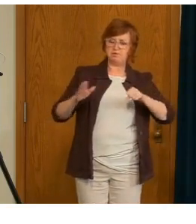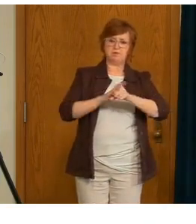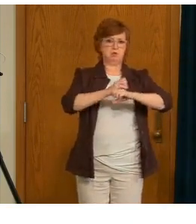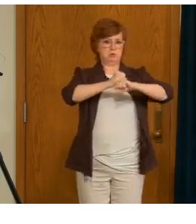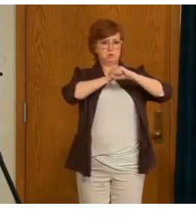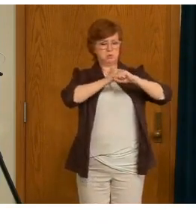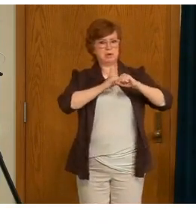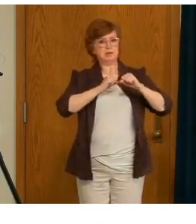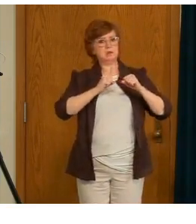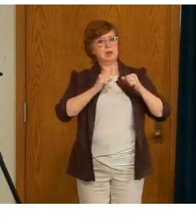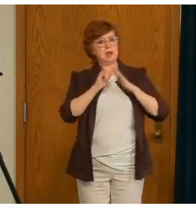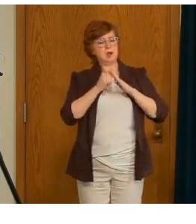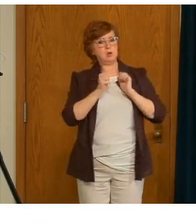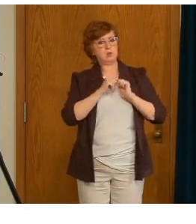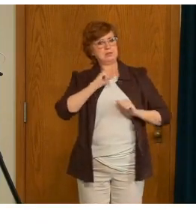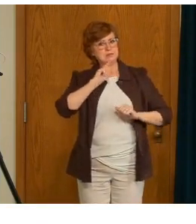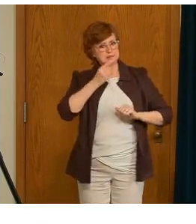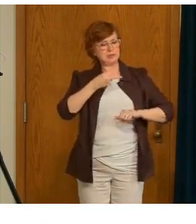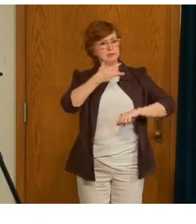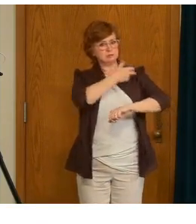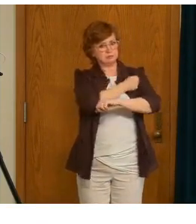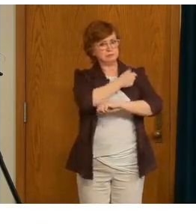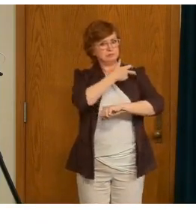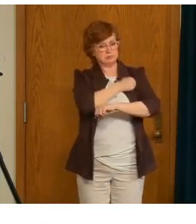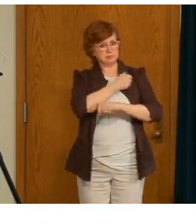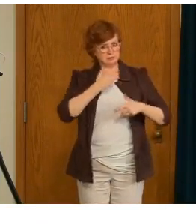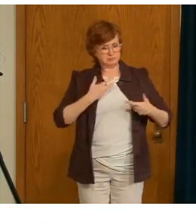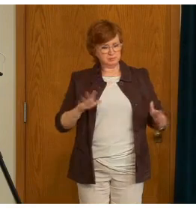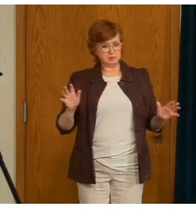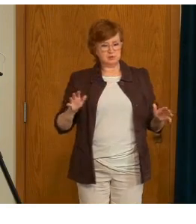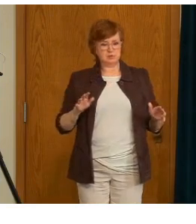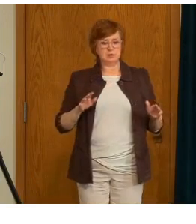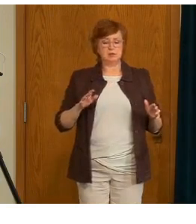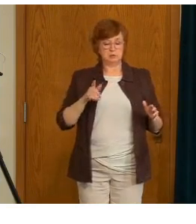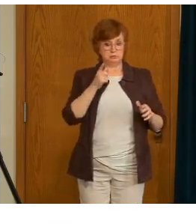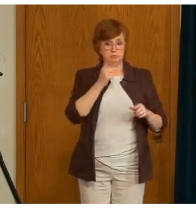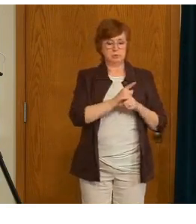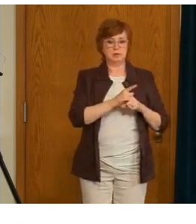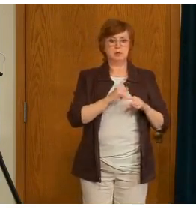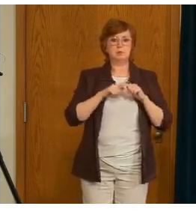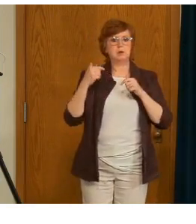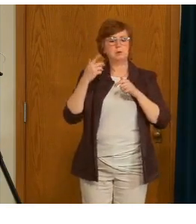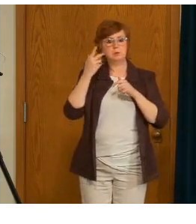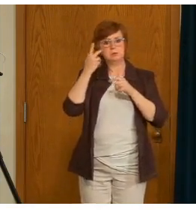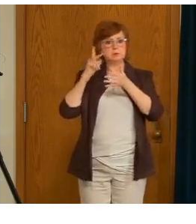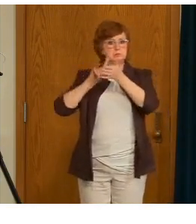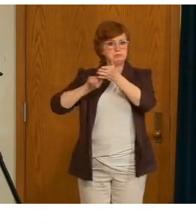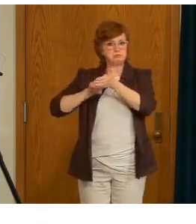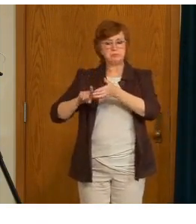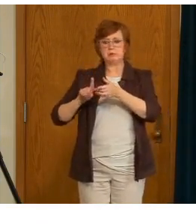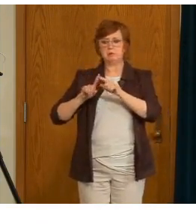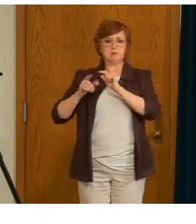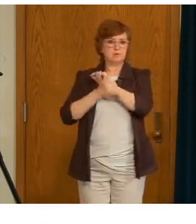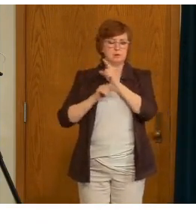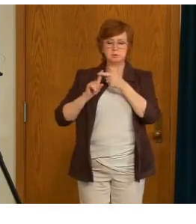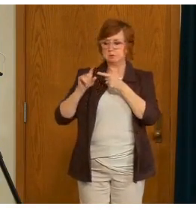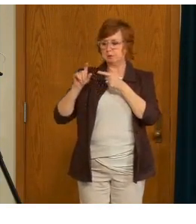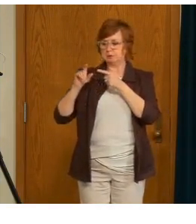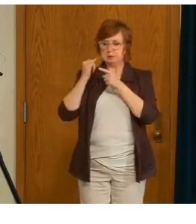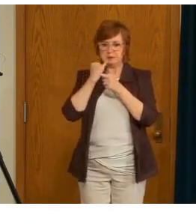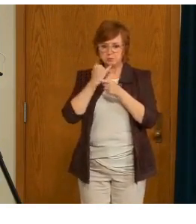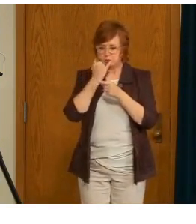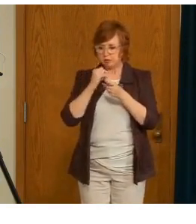once we are fully vaccinated, which is a second dose. What we've been looking at is the metrics of what have been happening around the world in Israel, the UK, and the